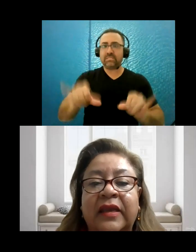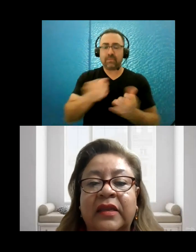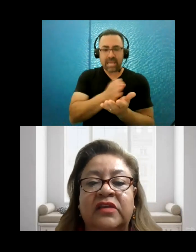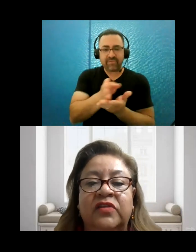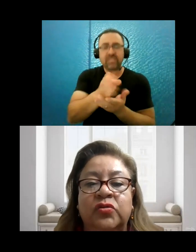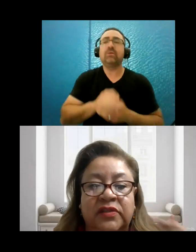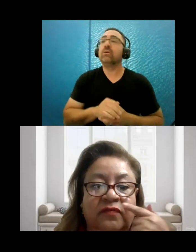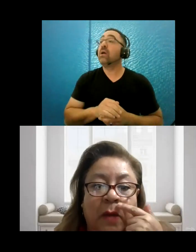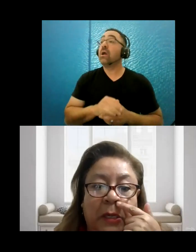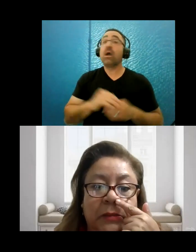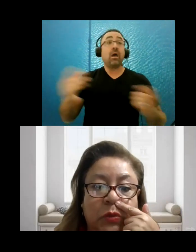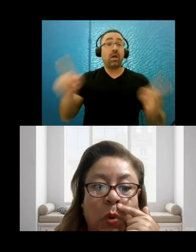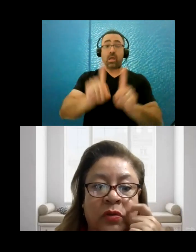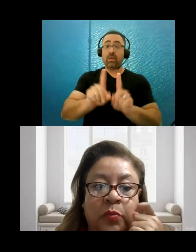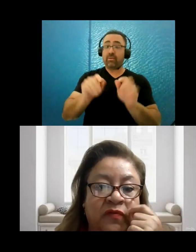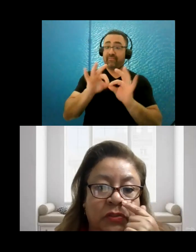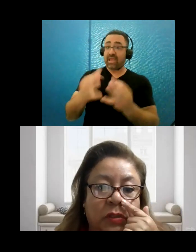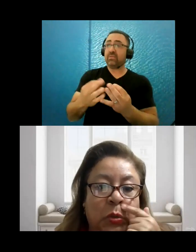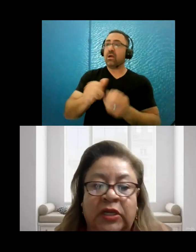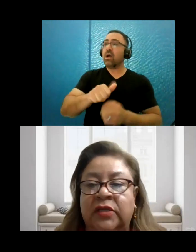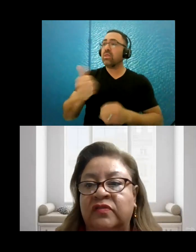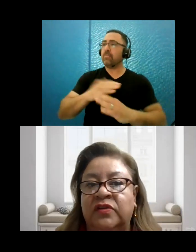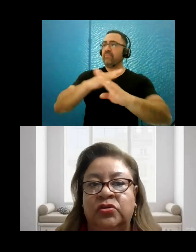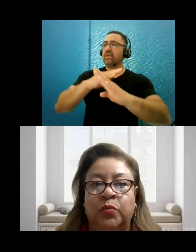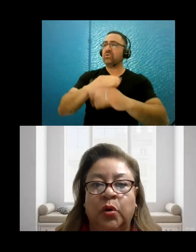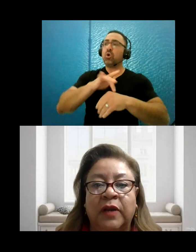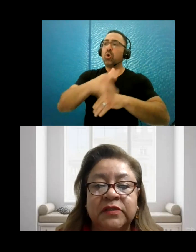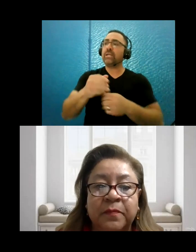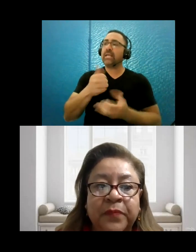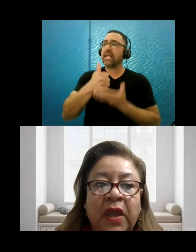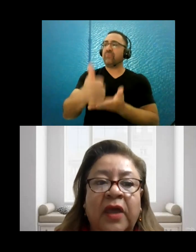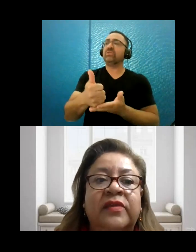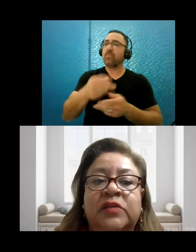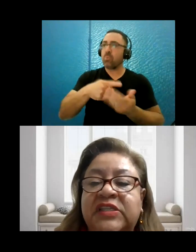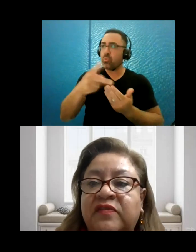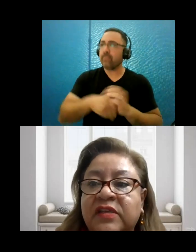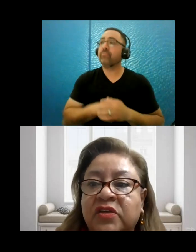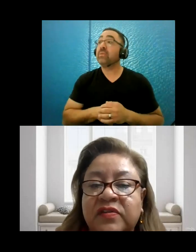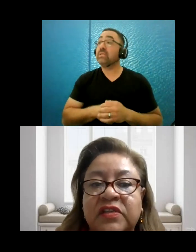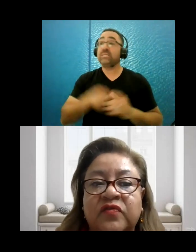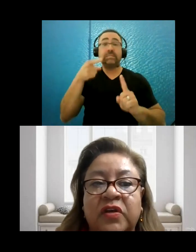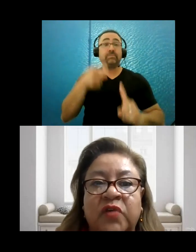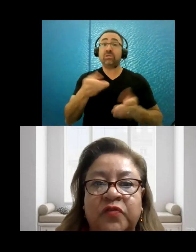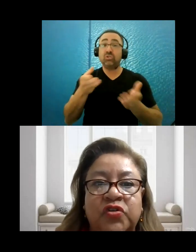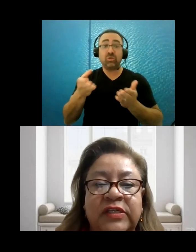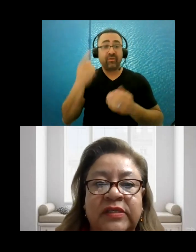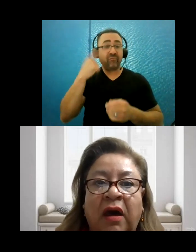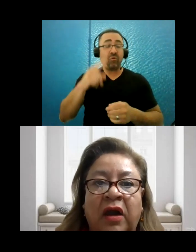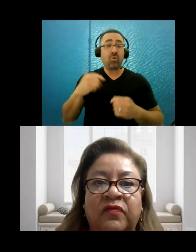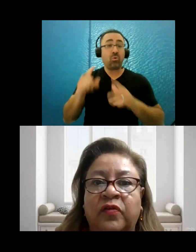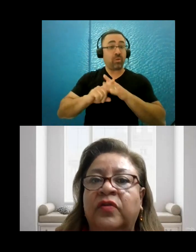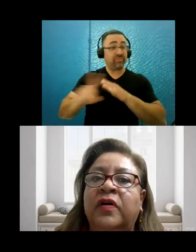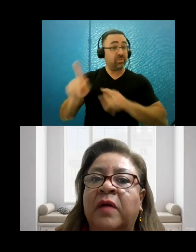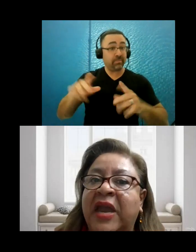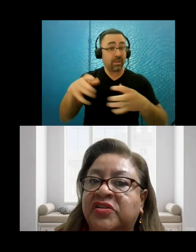and linking individuals and families to other prevention and early intervention programs. The specific services for the refugees